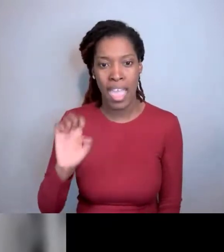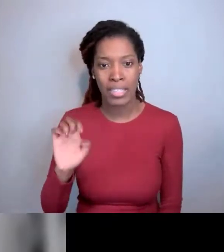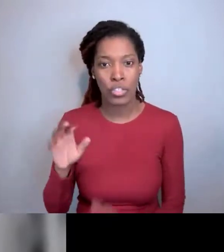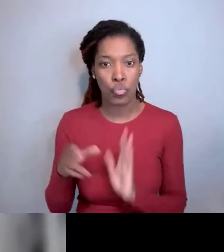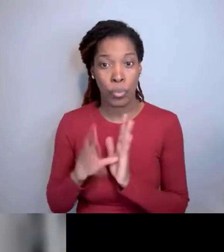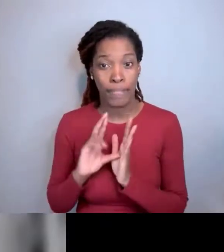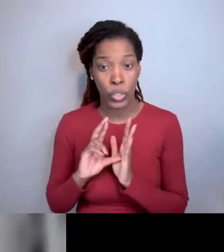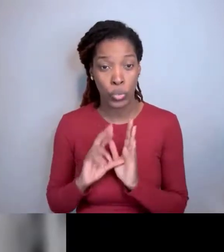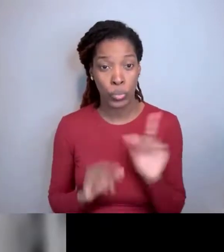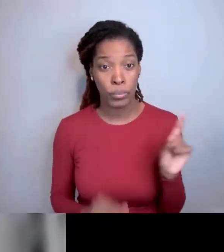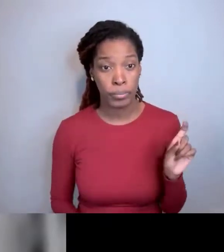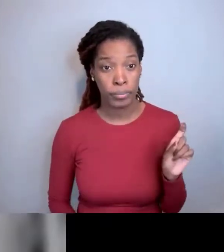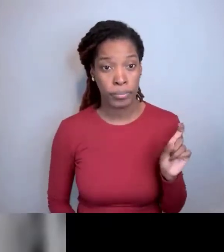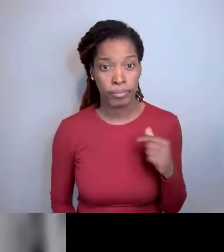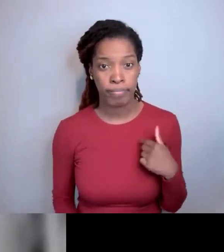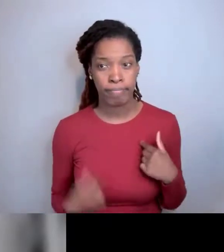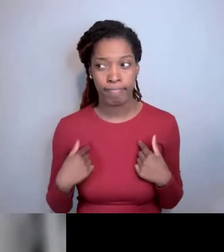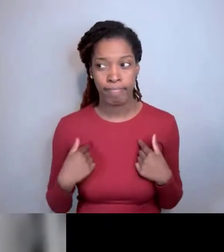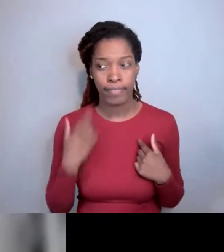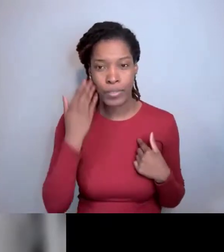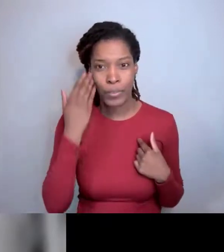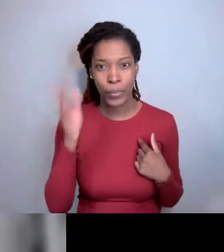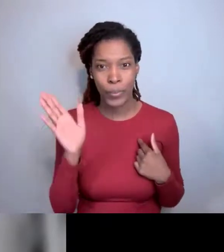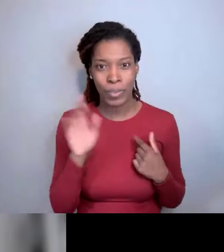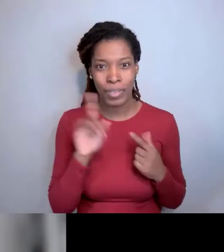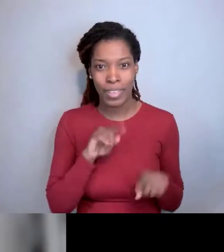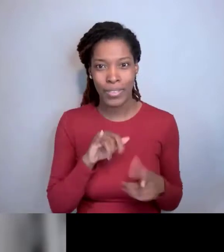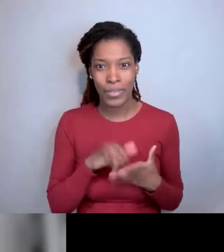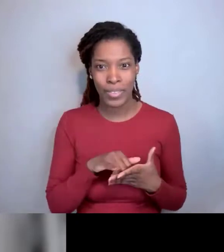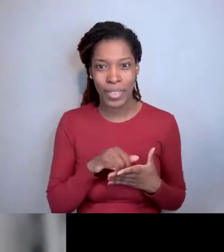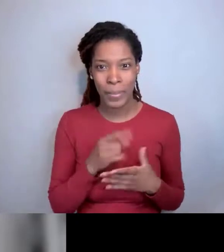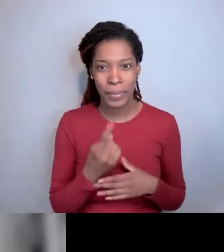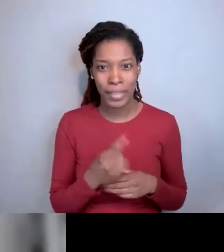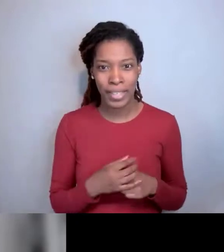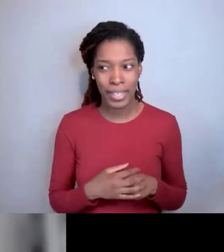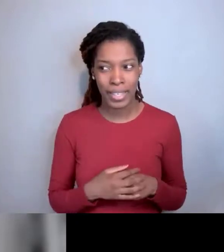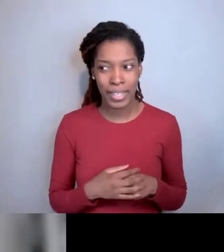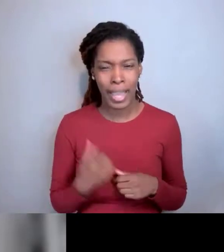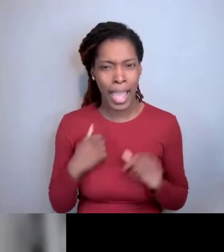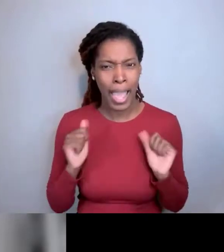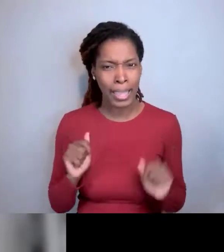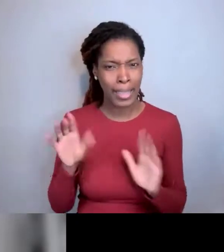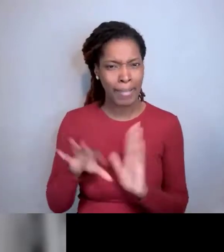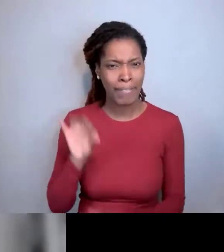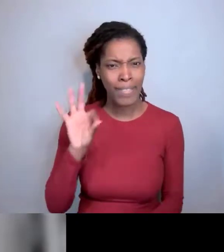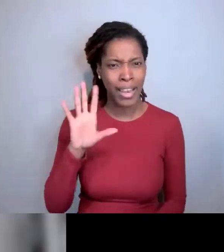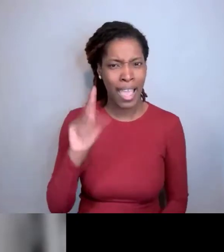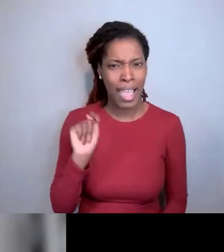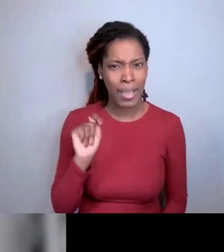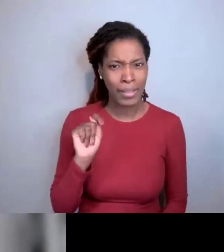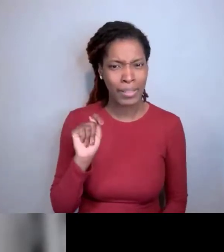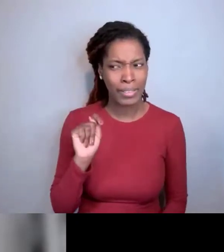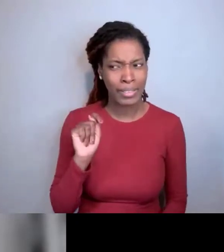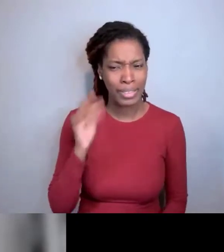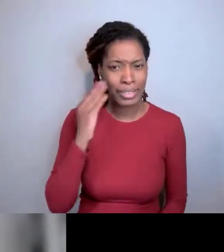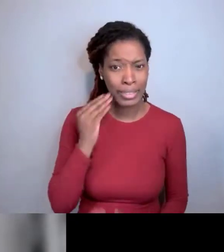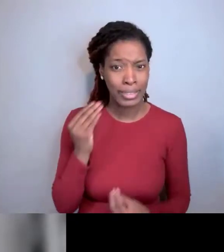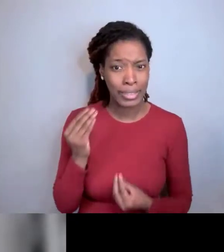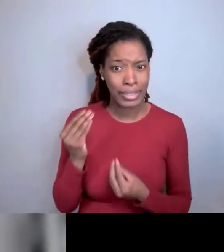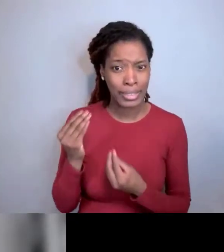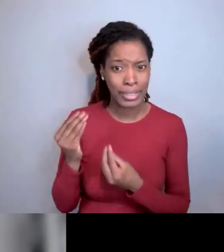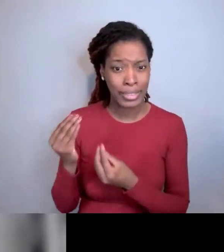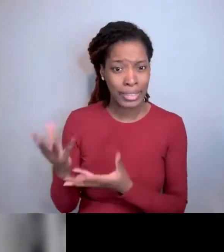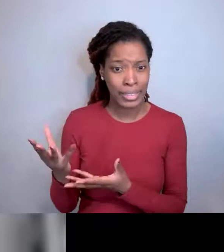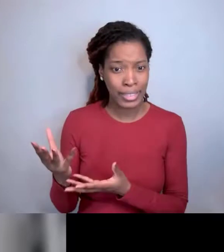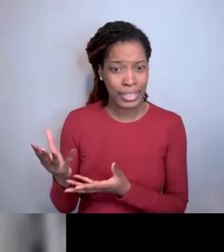So I don't know the answer to that one. And I will definitely find that out, and we can find some way of